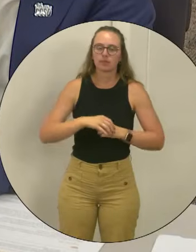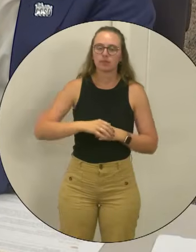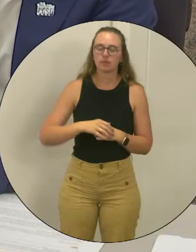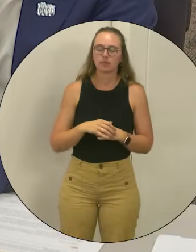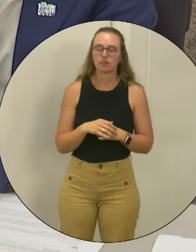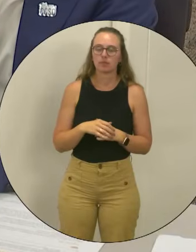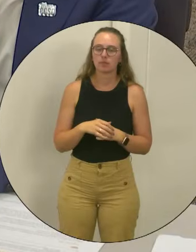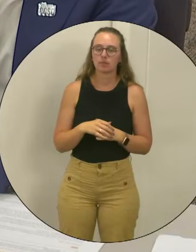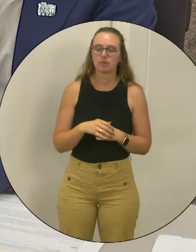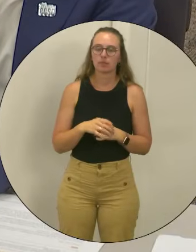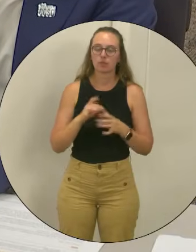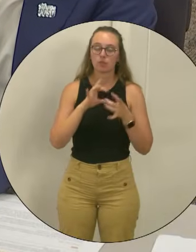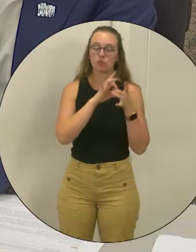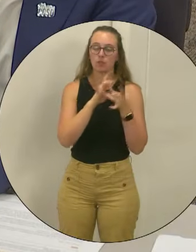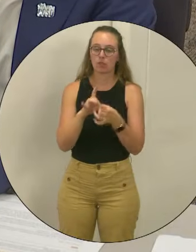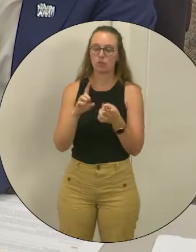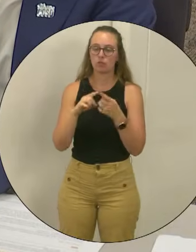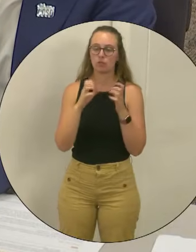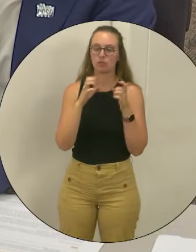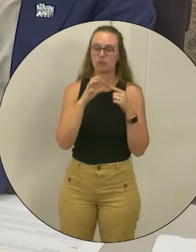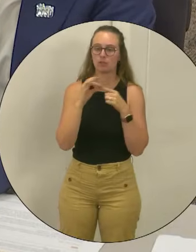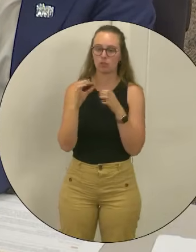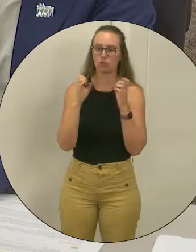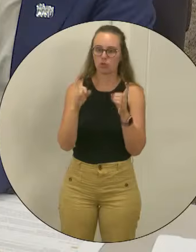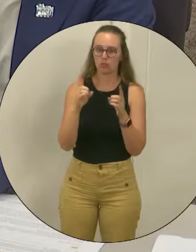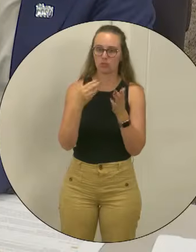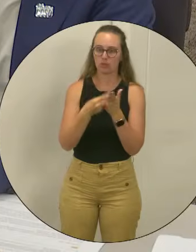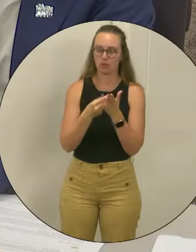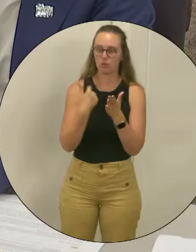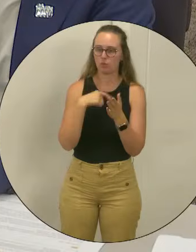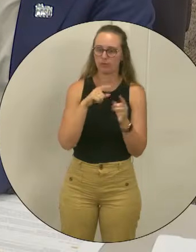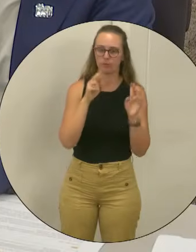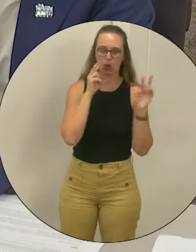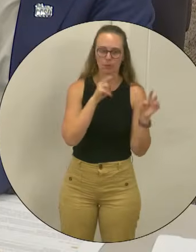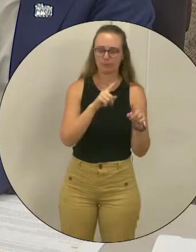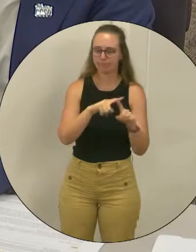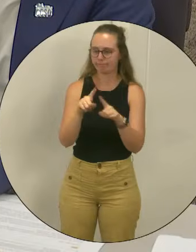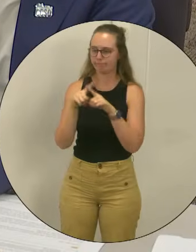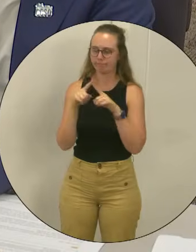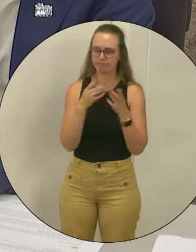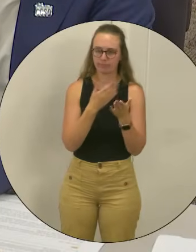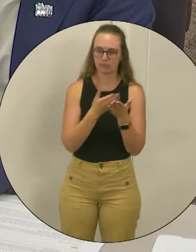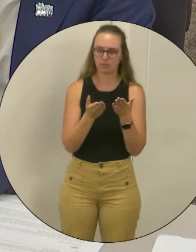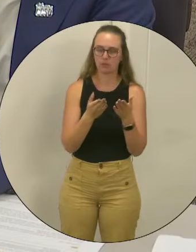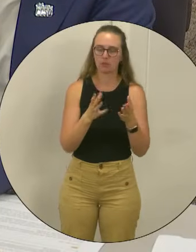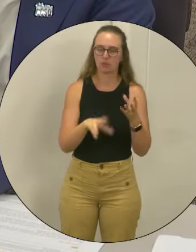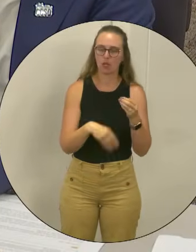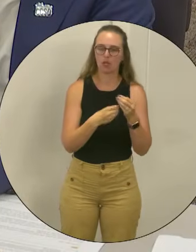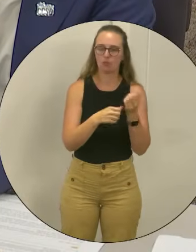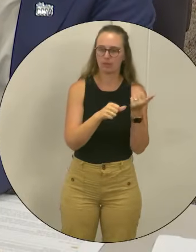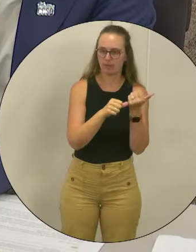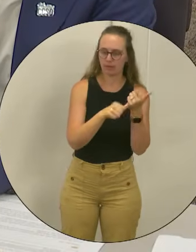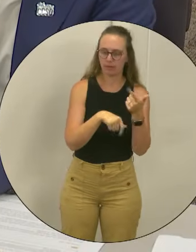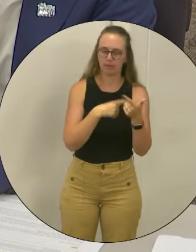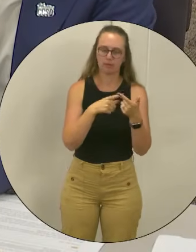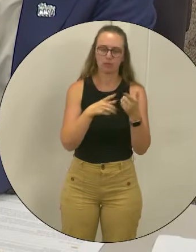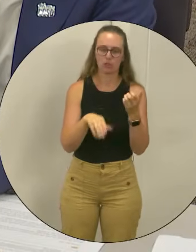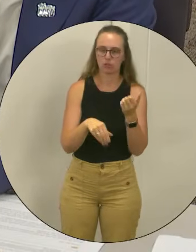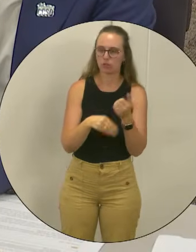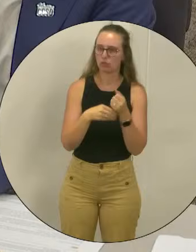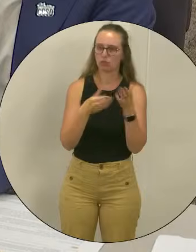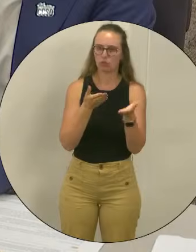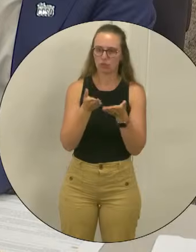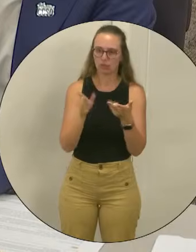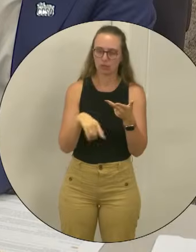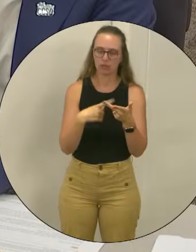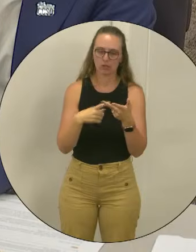So I think as it relates to special education funding, we've looked at a number of different items. It could be additional aids, it could be additional services, it could